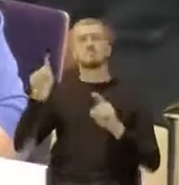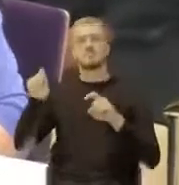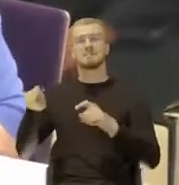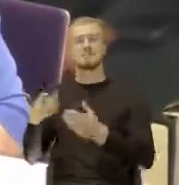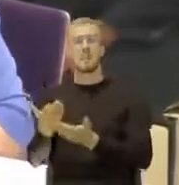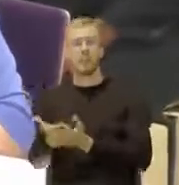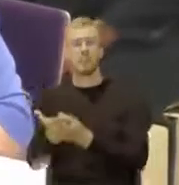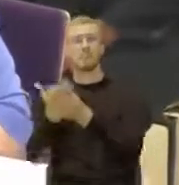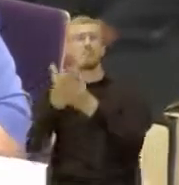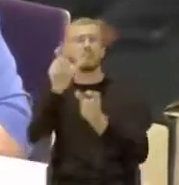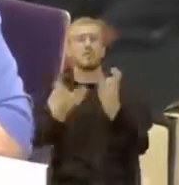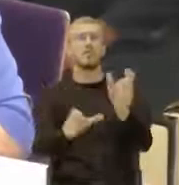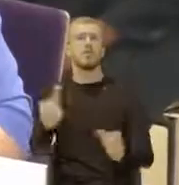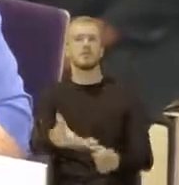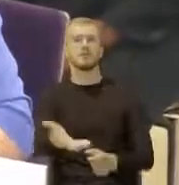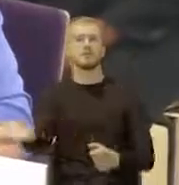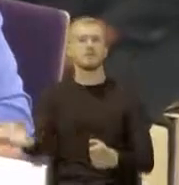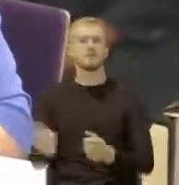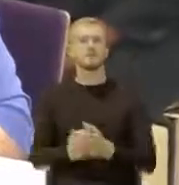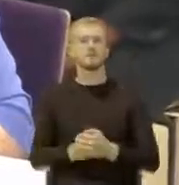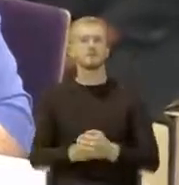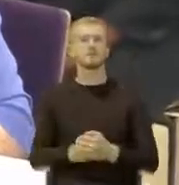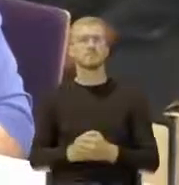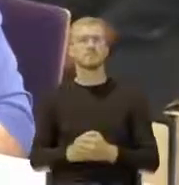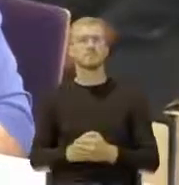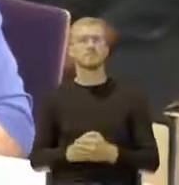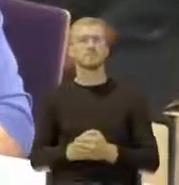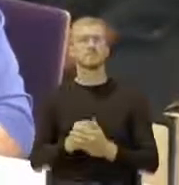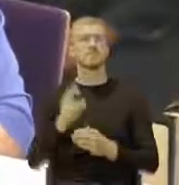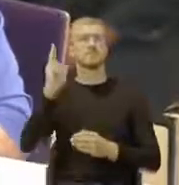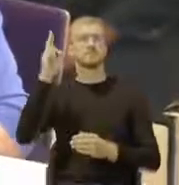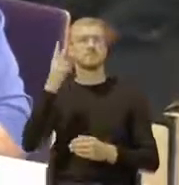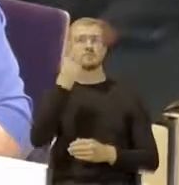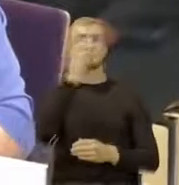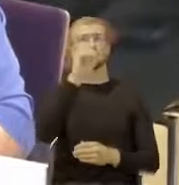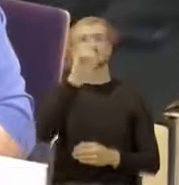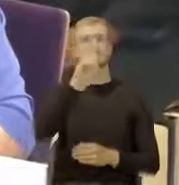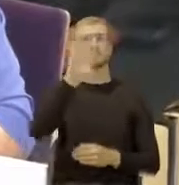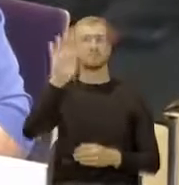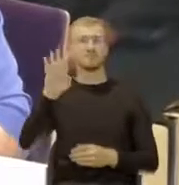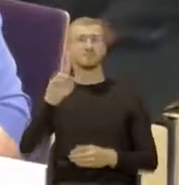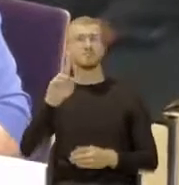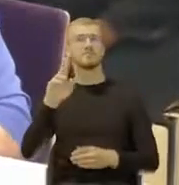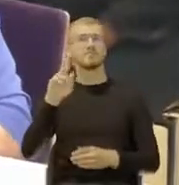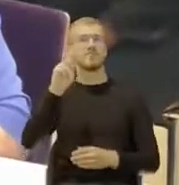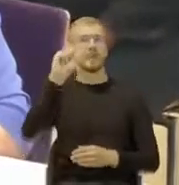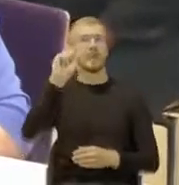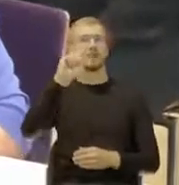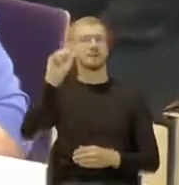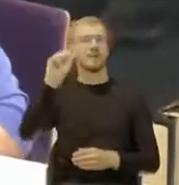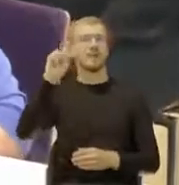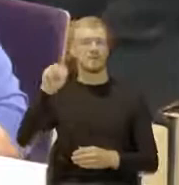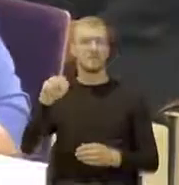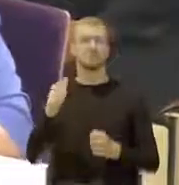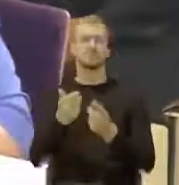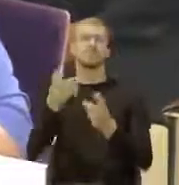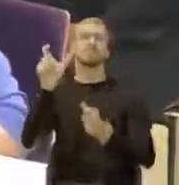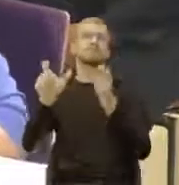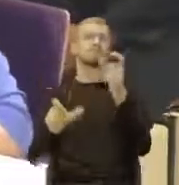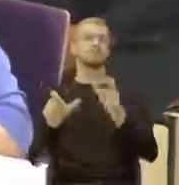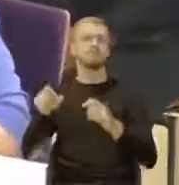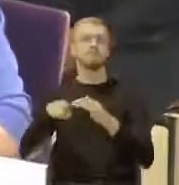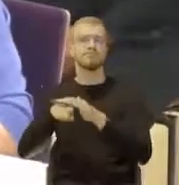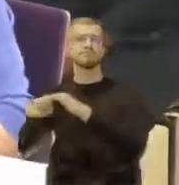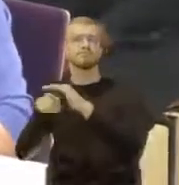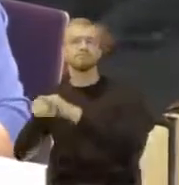Kazan has accepted thousands of refugees that are forced to leave their homes. They were first